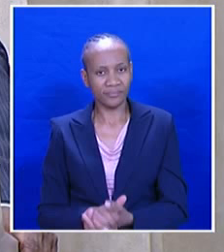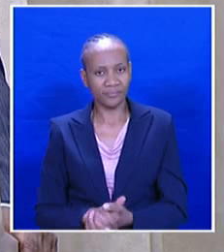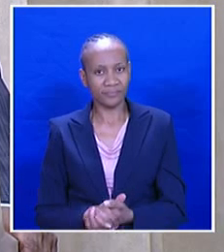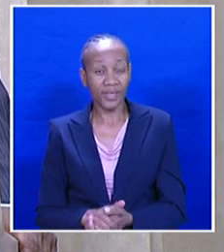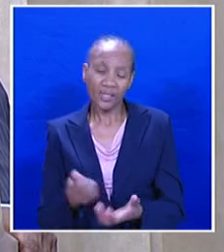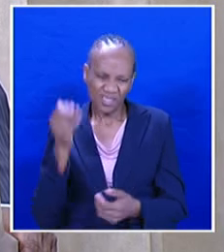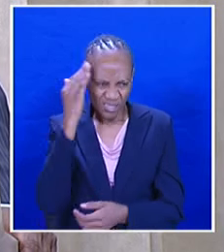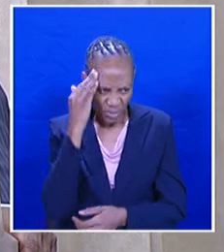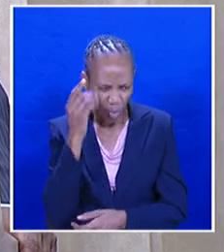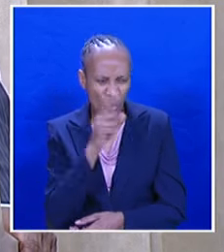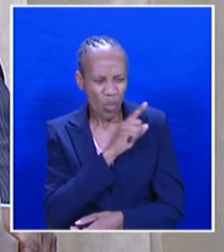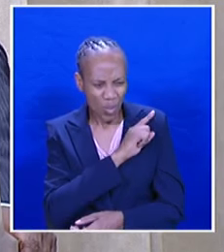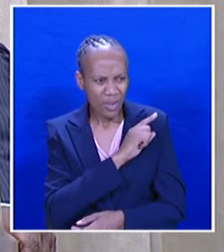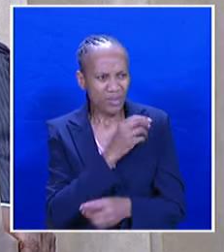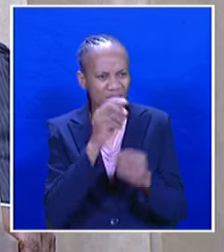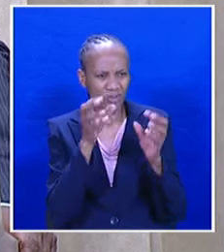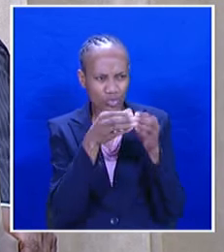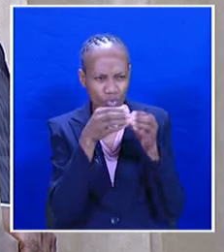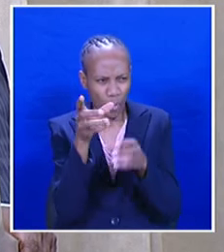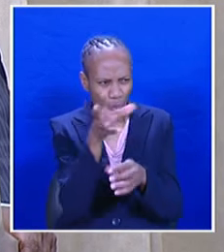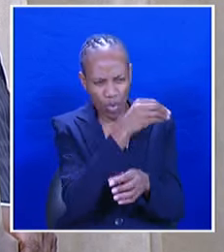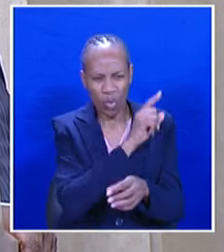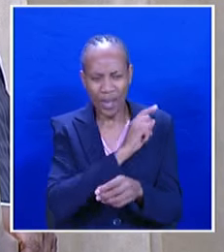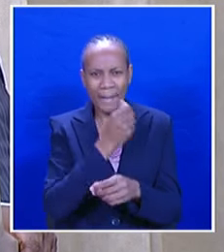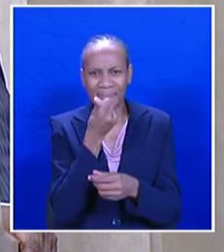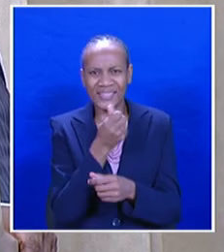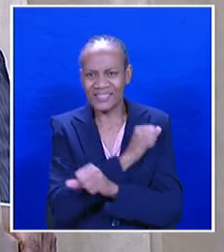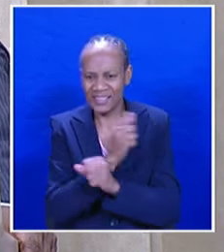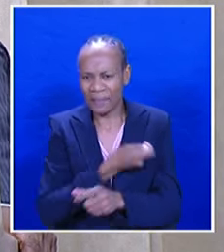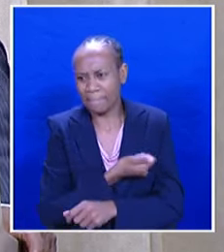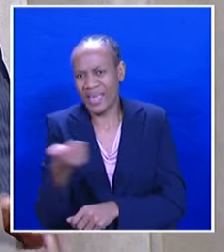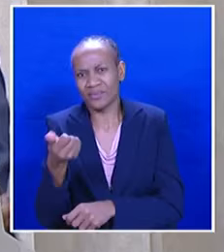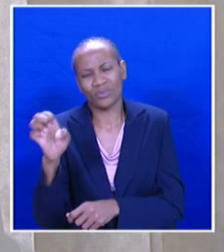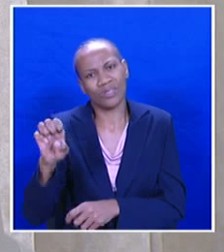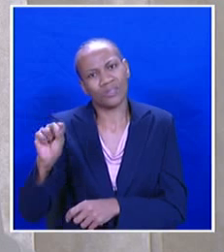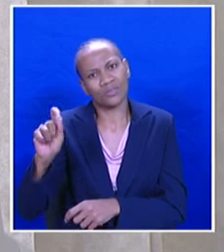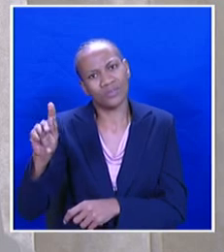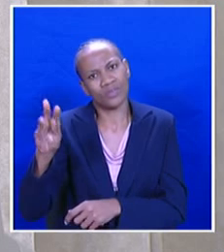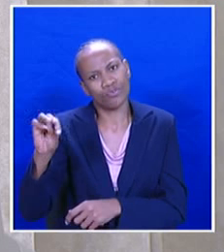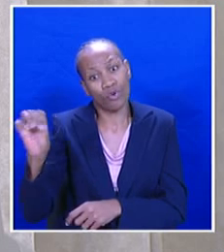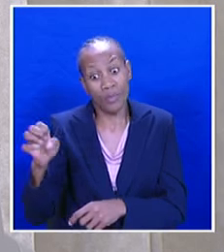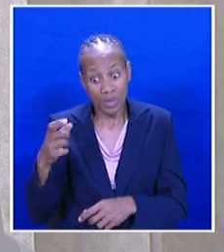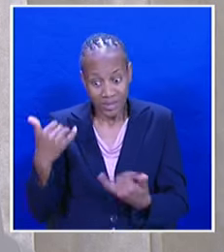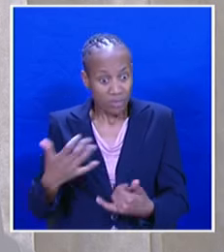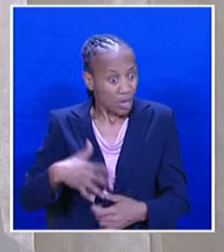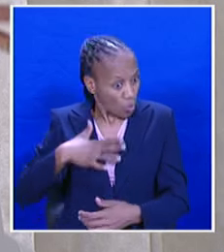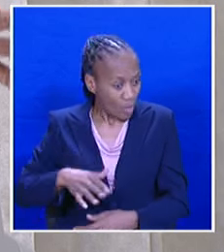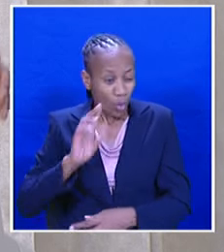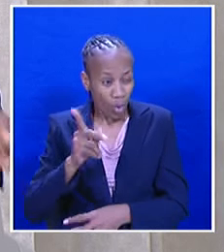outstanding, but we are addressing that because we would like all those who owe Eskom money, be they